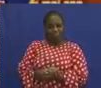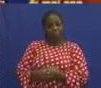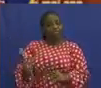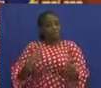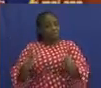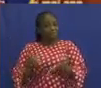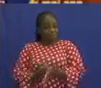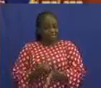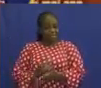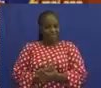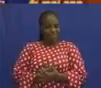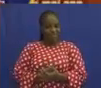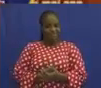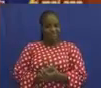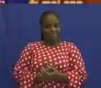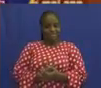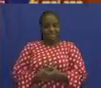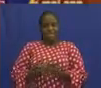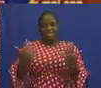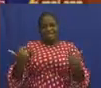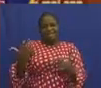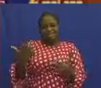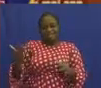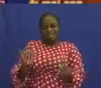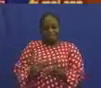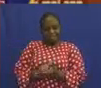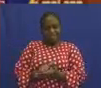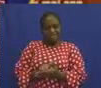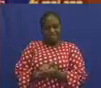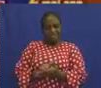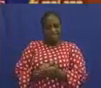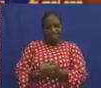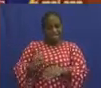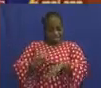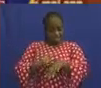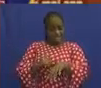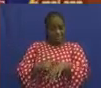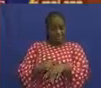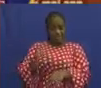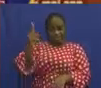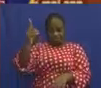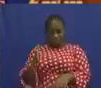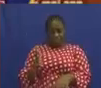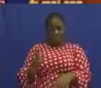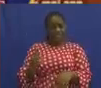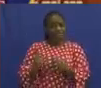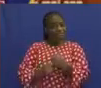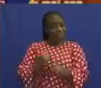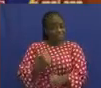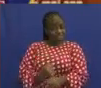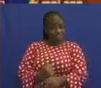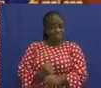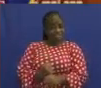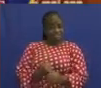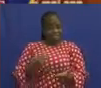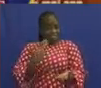Fellow Ghanaians, indications are that in the course of this quarter of the year, the